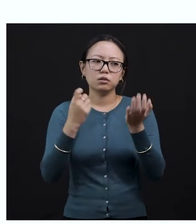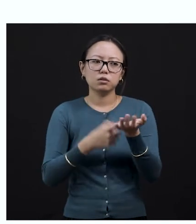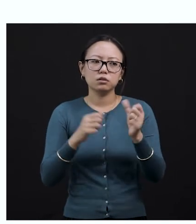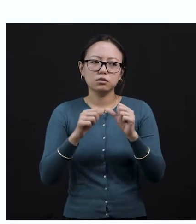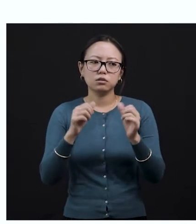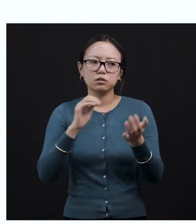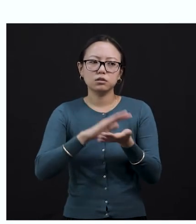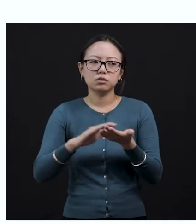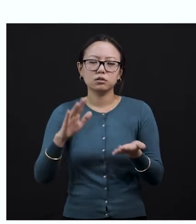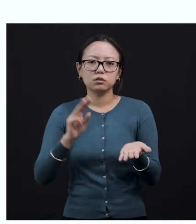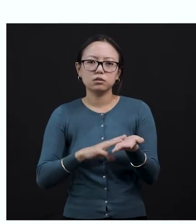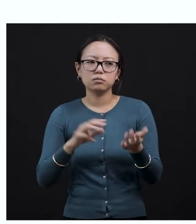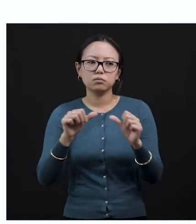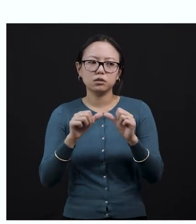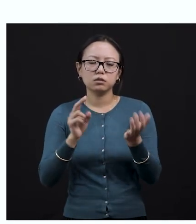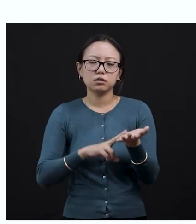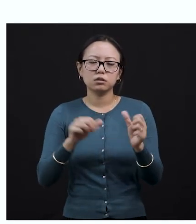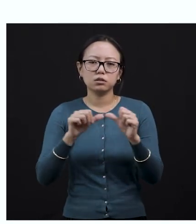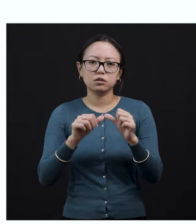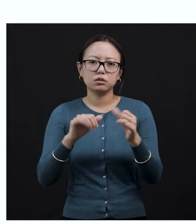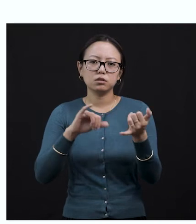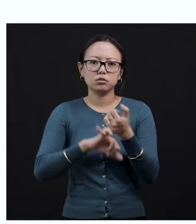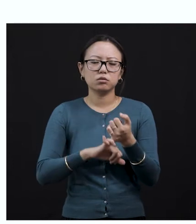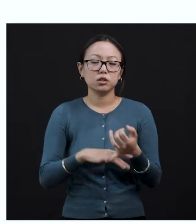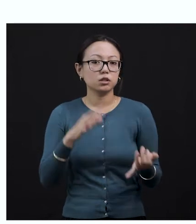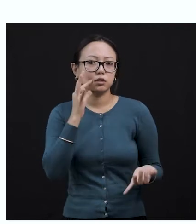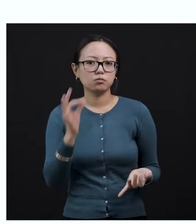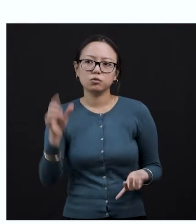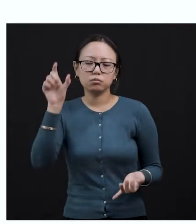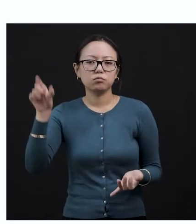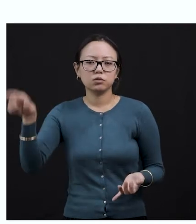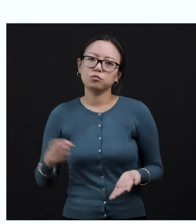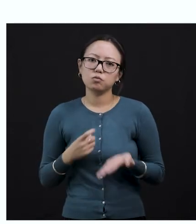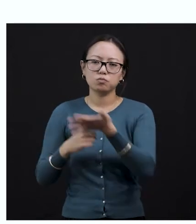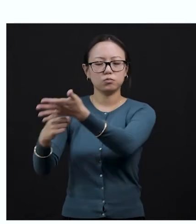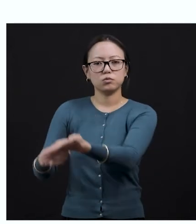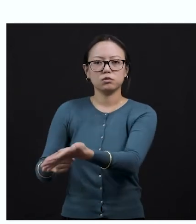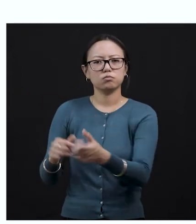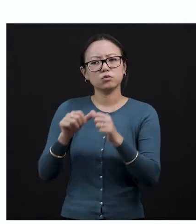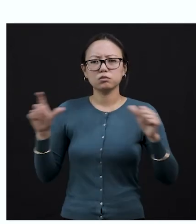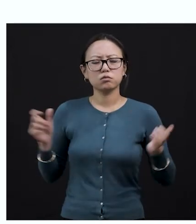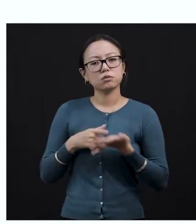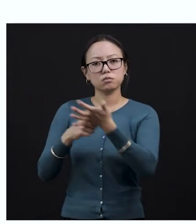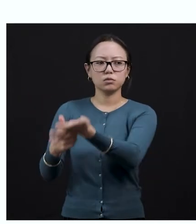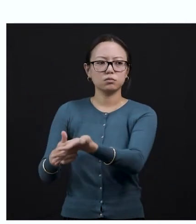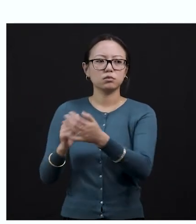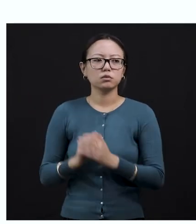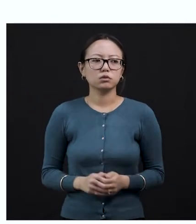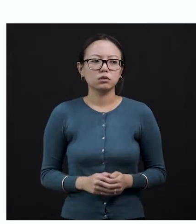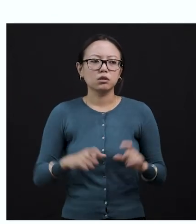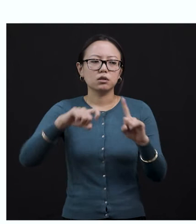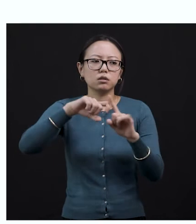of the caste people. Also the Kshatriyas, that was the second one, they are the warriors. They also had